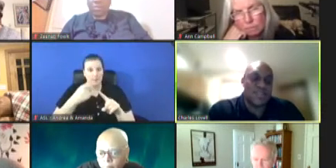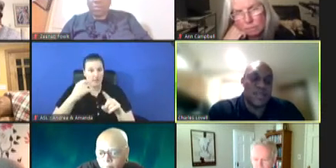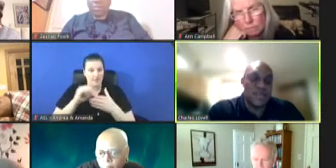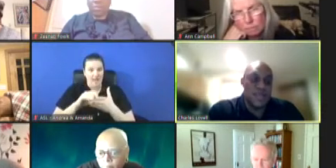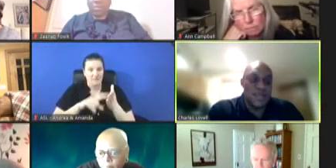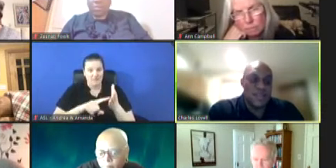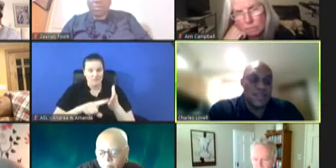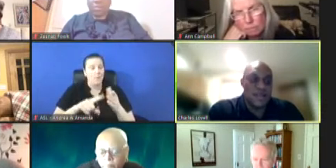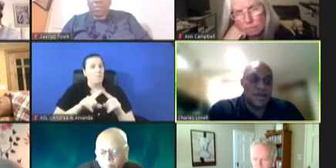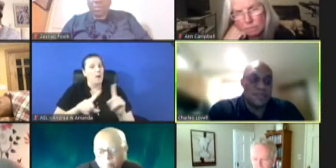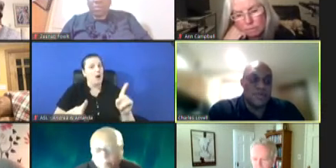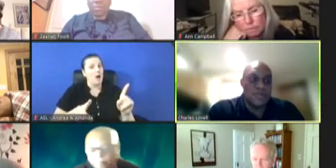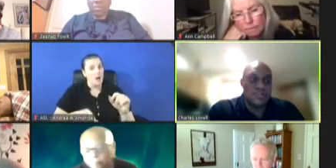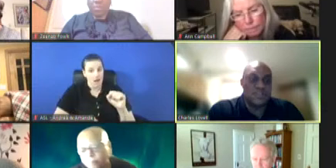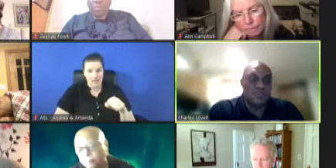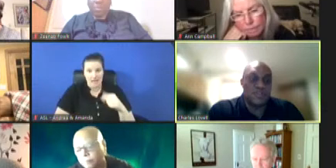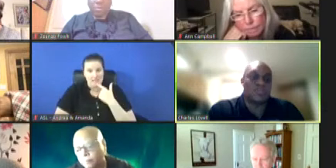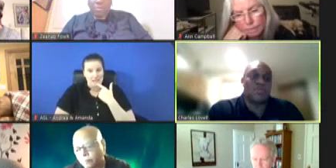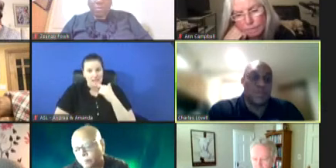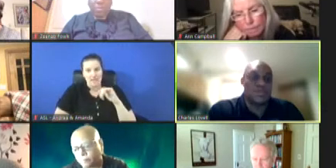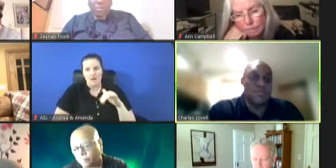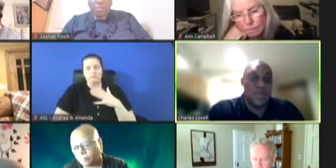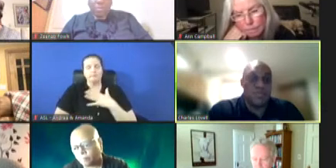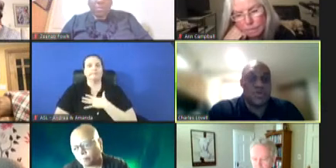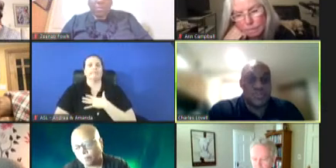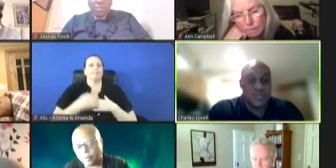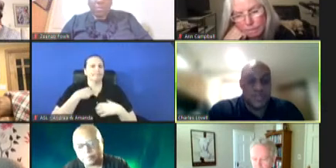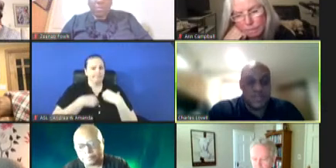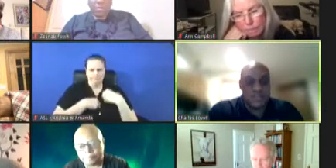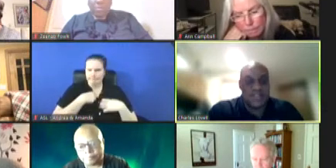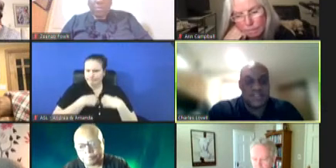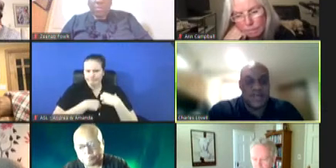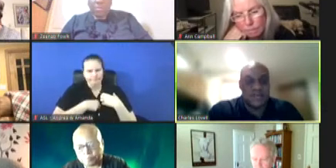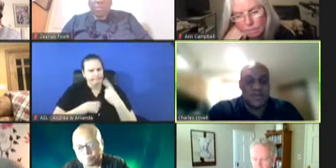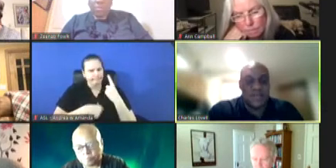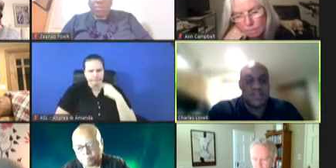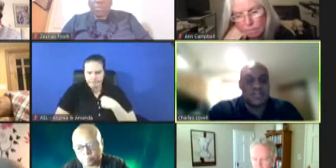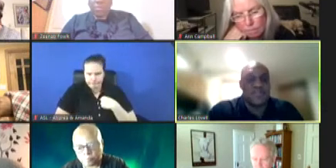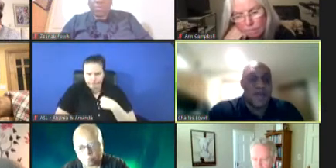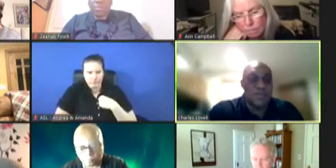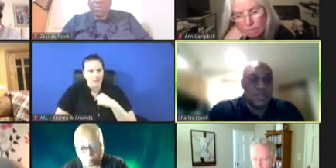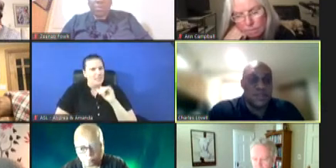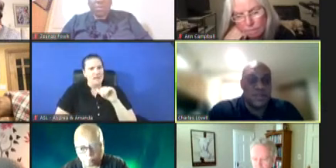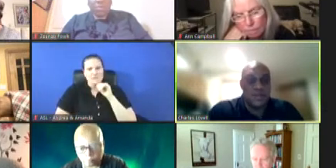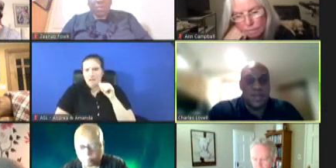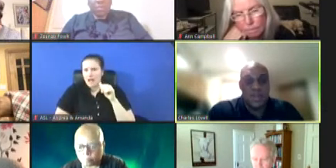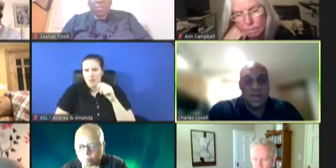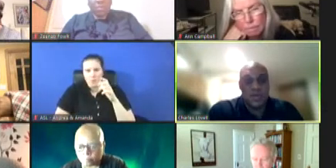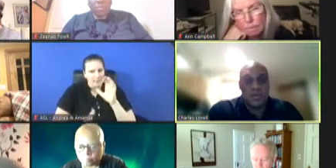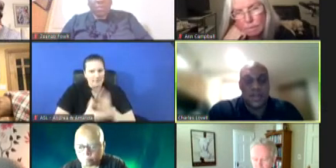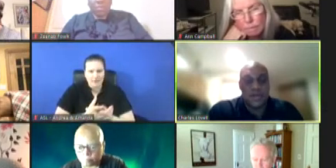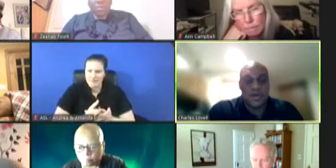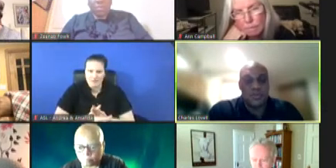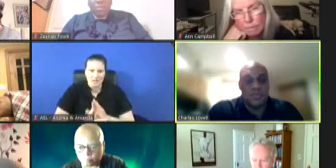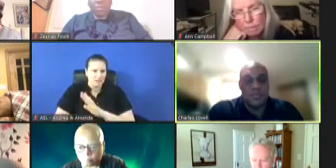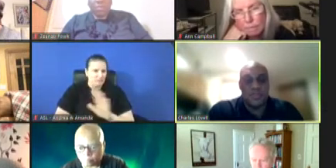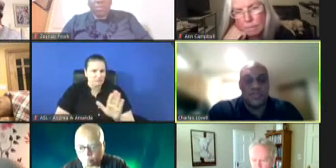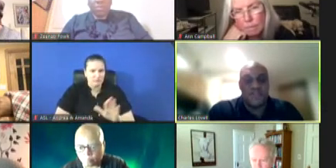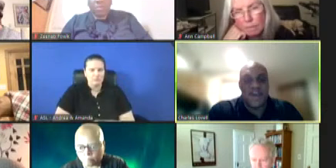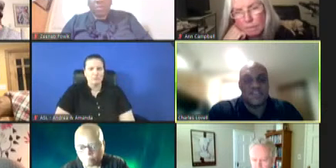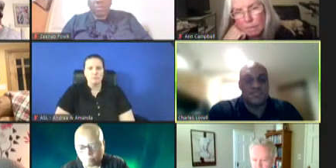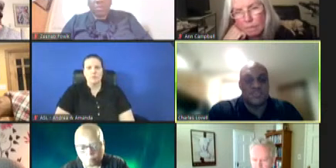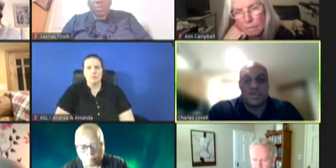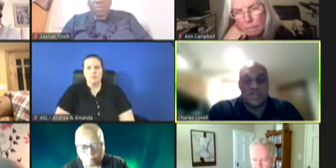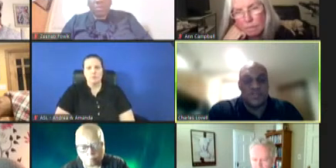can say that it is deeply troubling to me personally, because that's not the kind of stuff I believe in, or I know